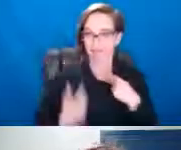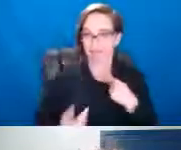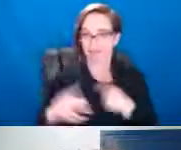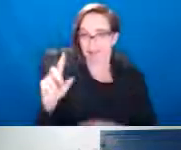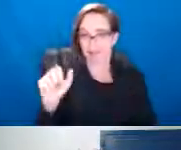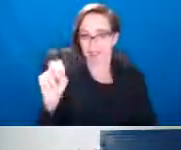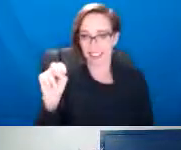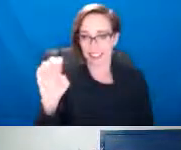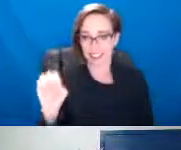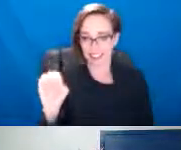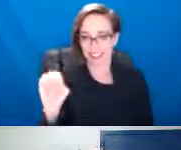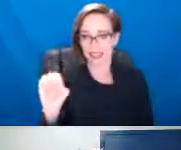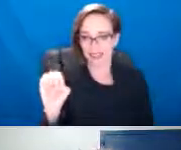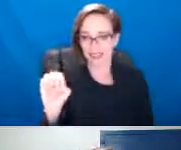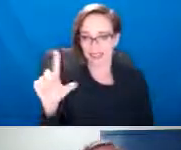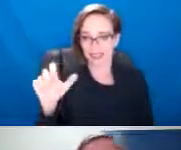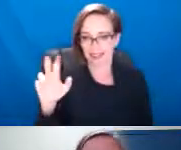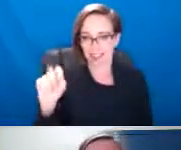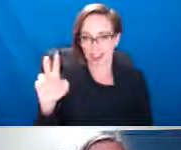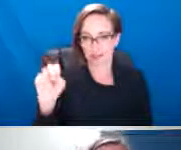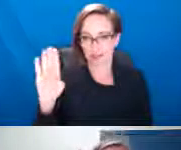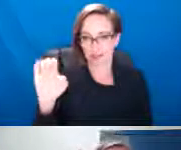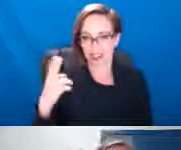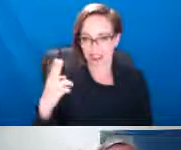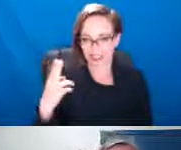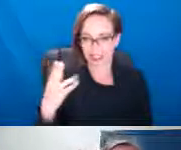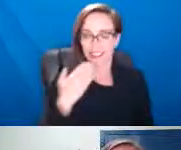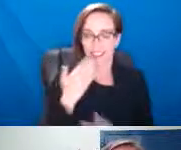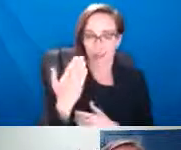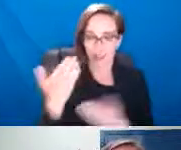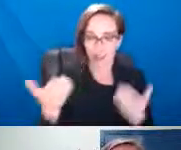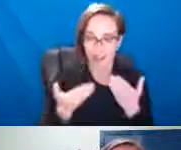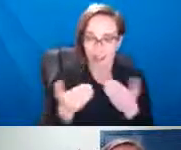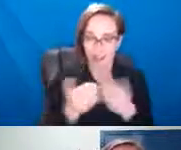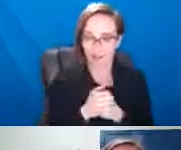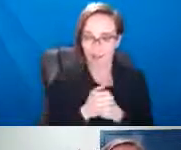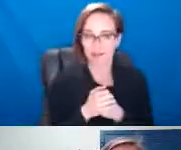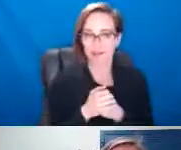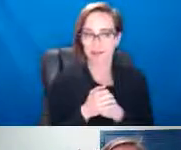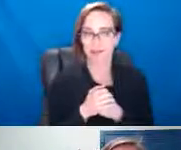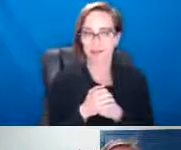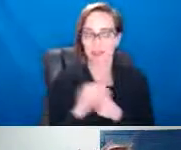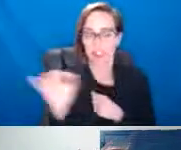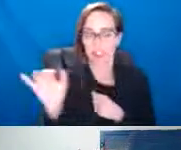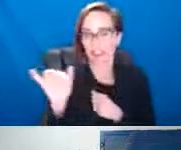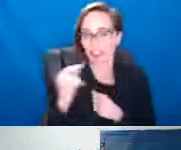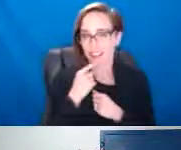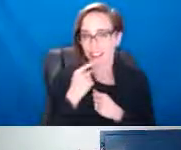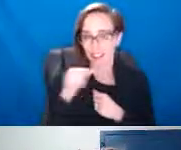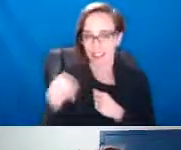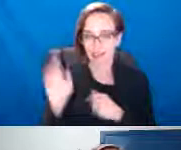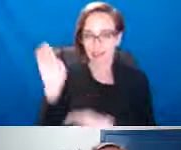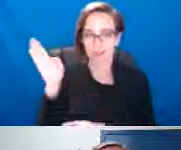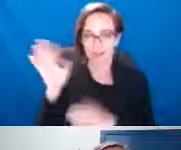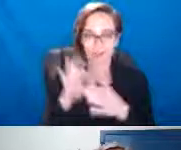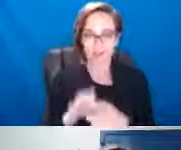Good morning and welcome. And like I said, this presentation is on communication